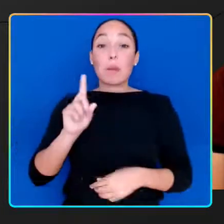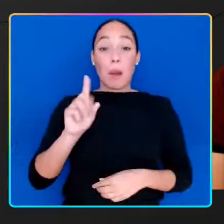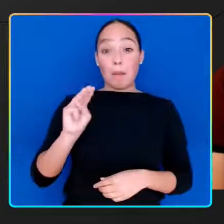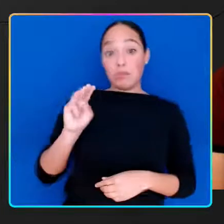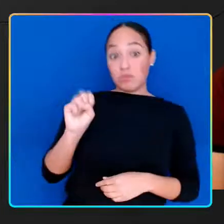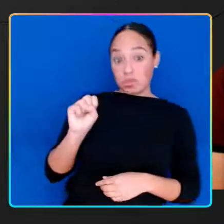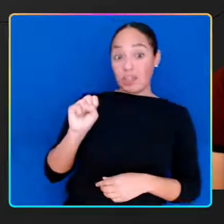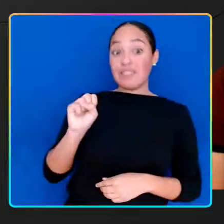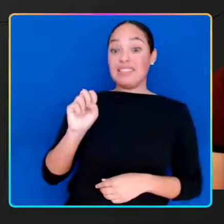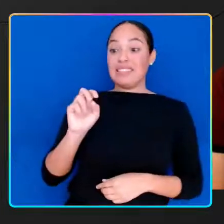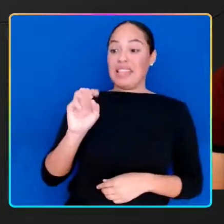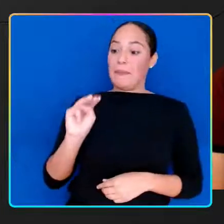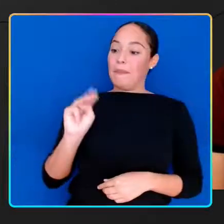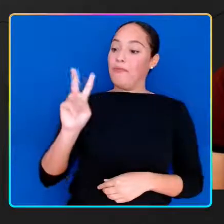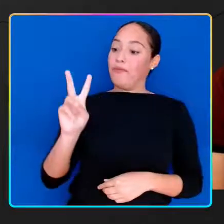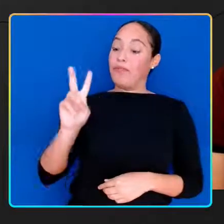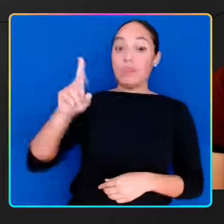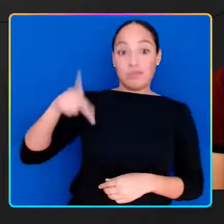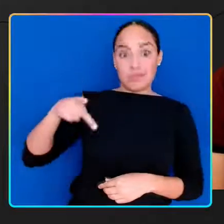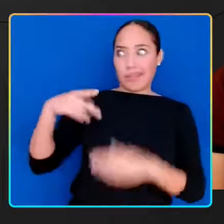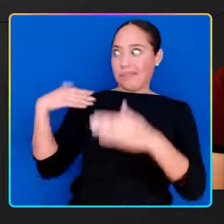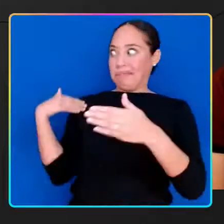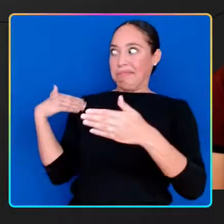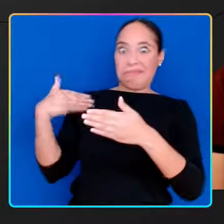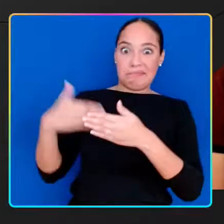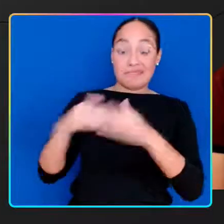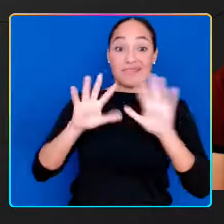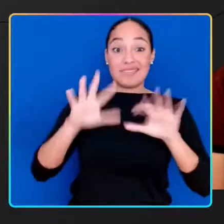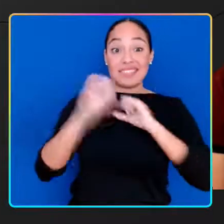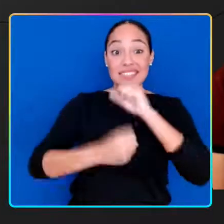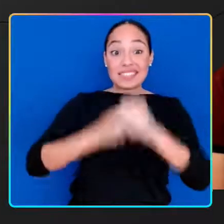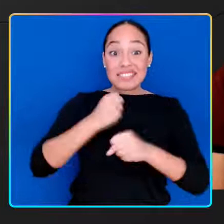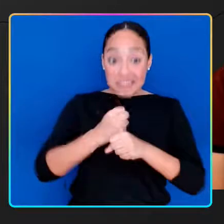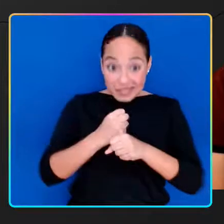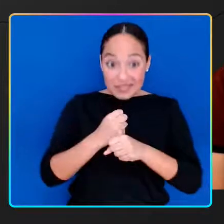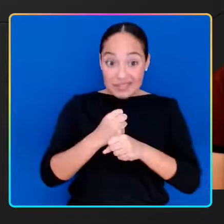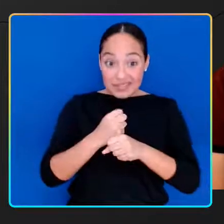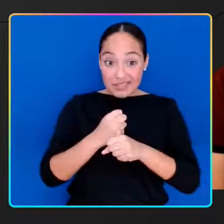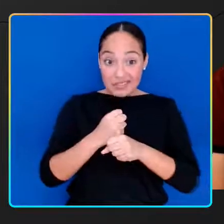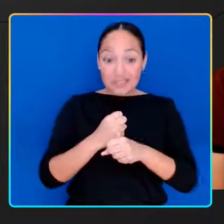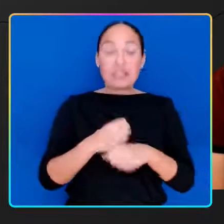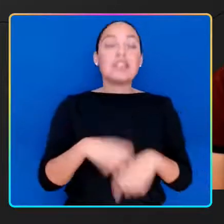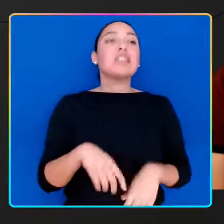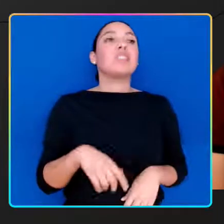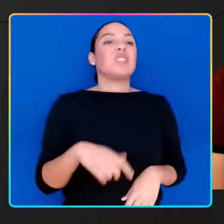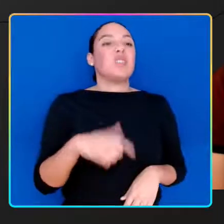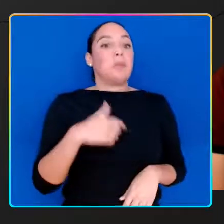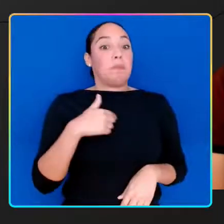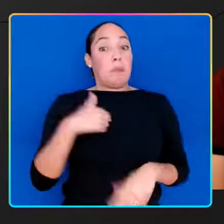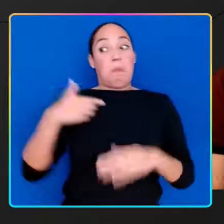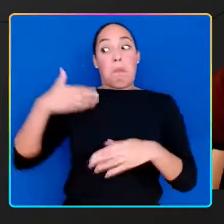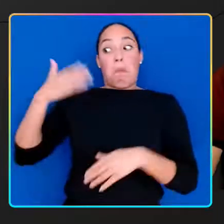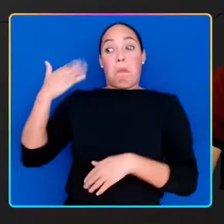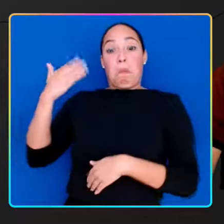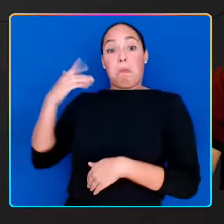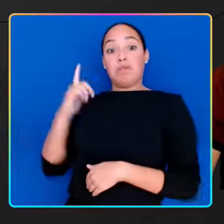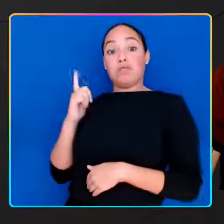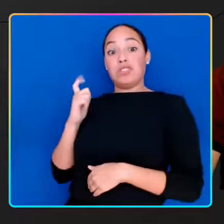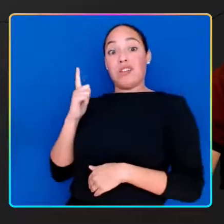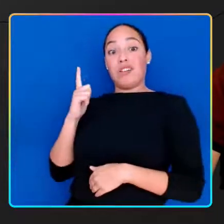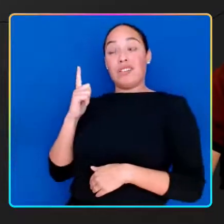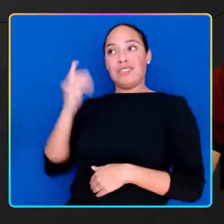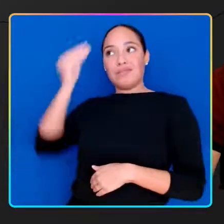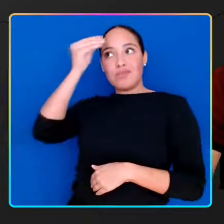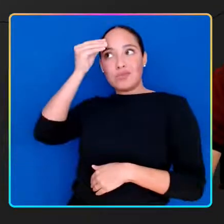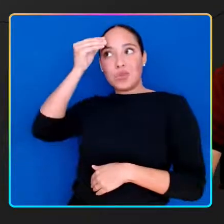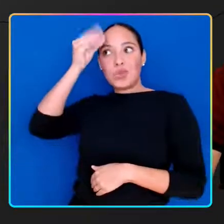years, almost 9 right now. And I started for knowledge sharing because I love it. And I found it